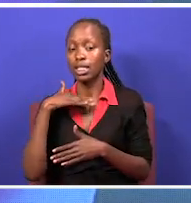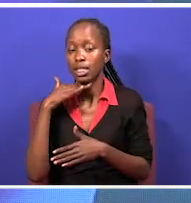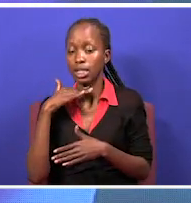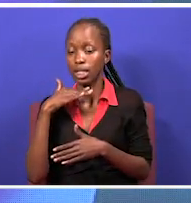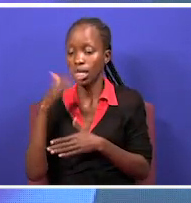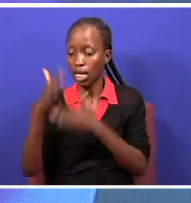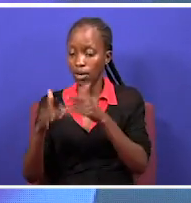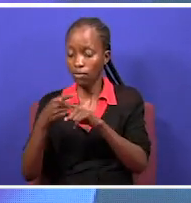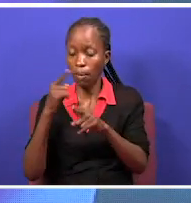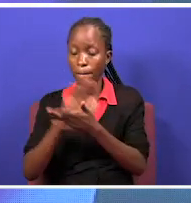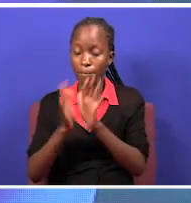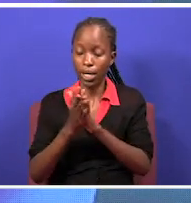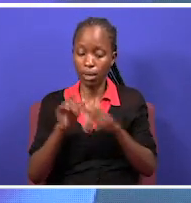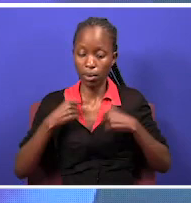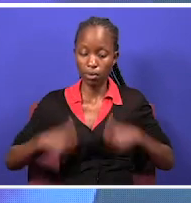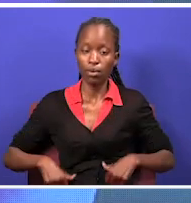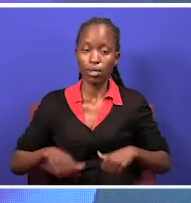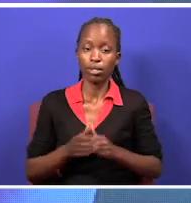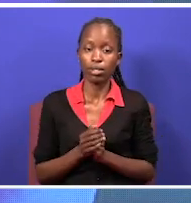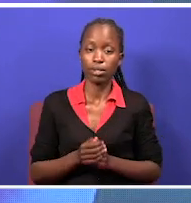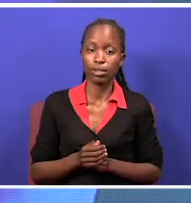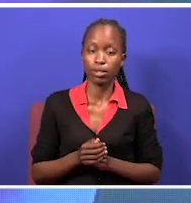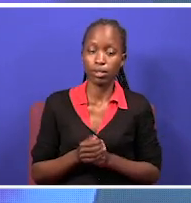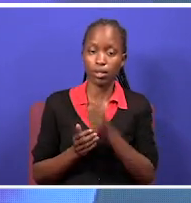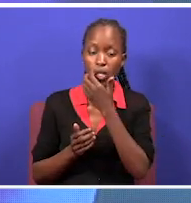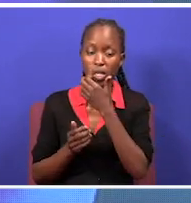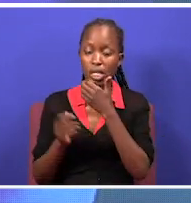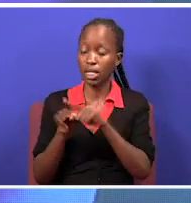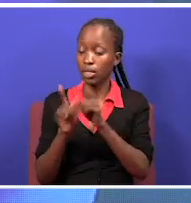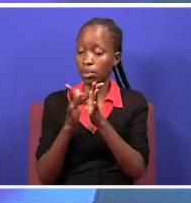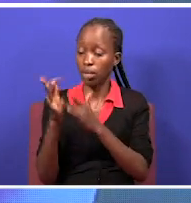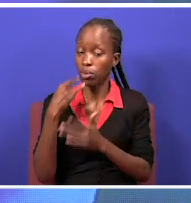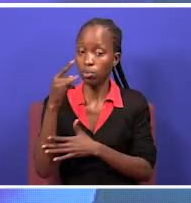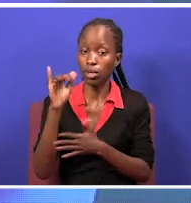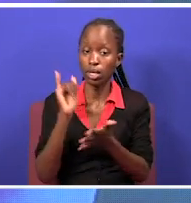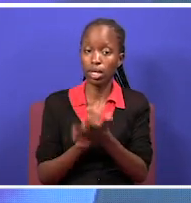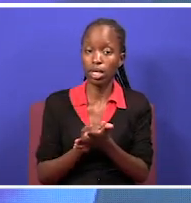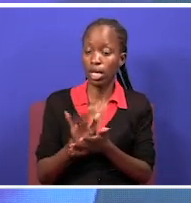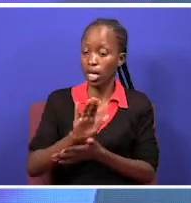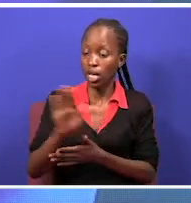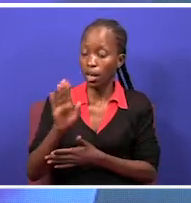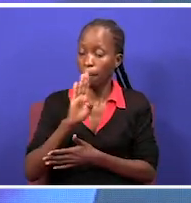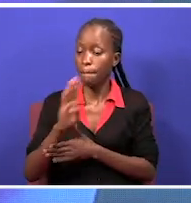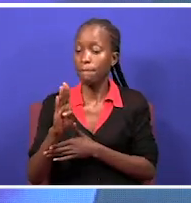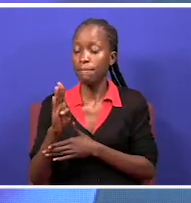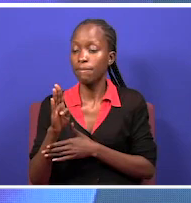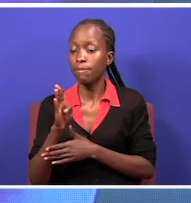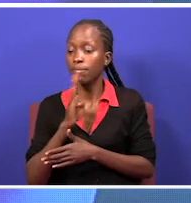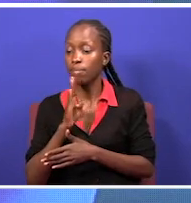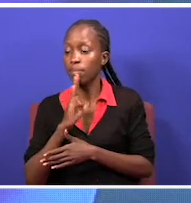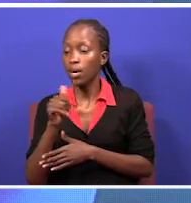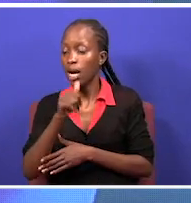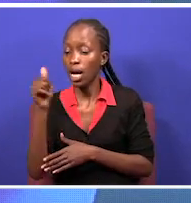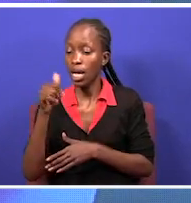priests. And it is worse, if you read it is worse. The Bible says that they will be begging other priests